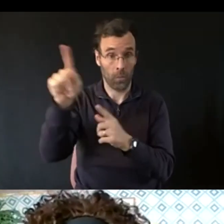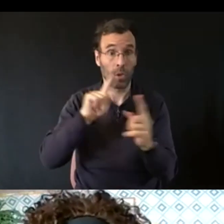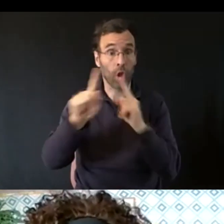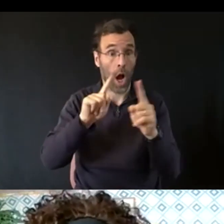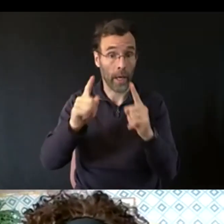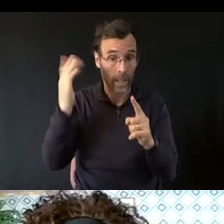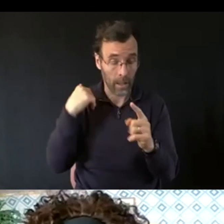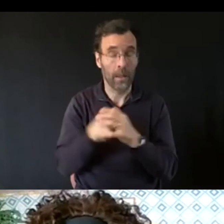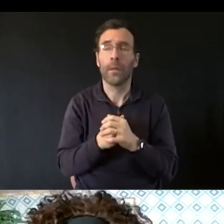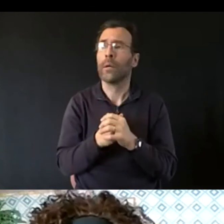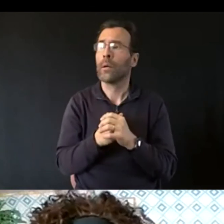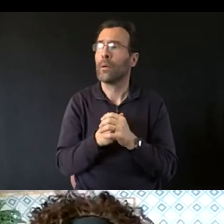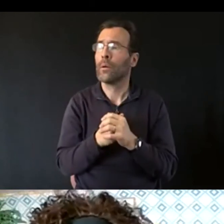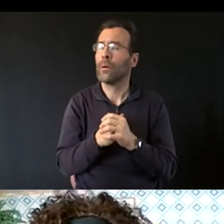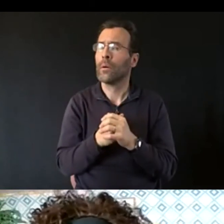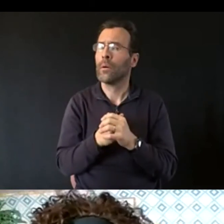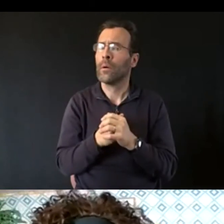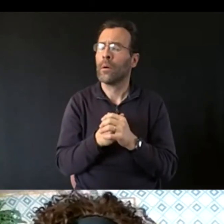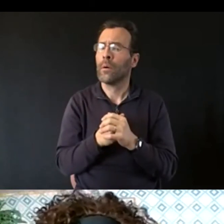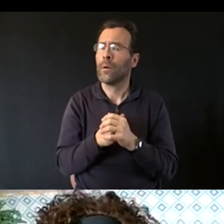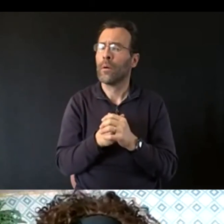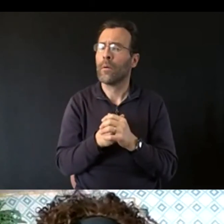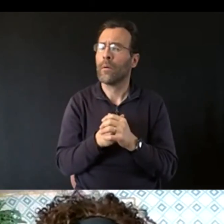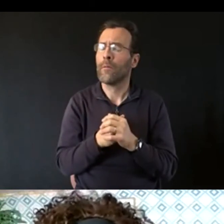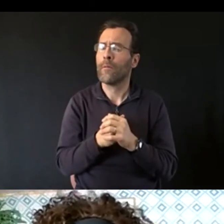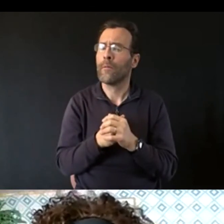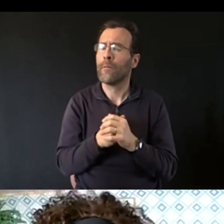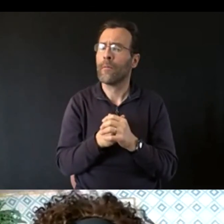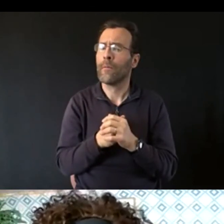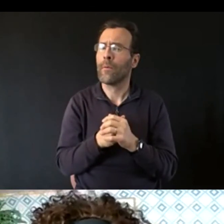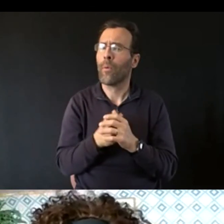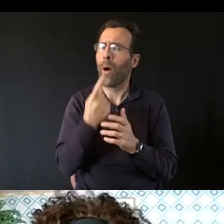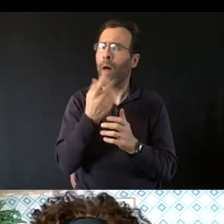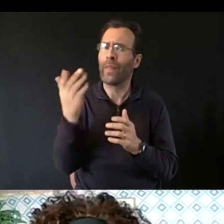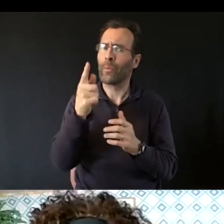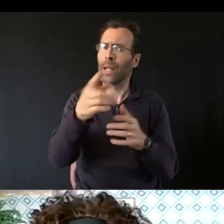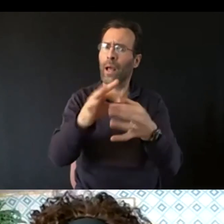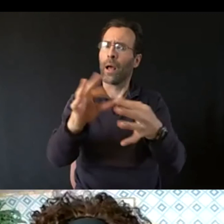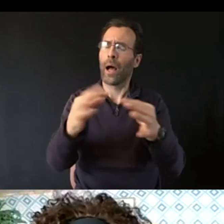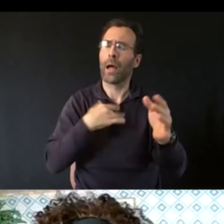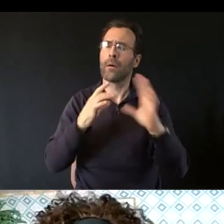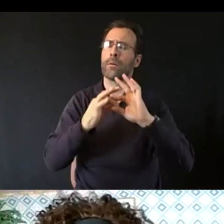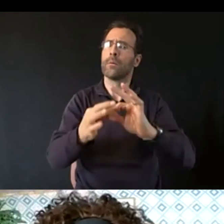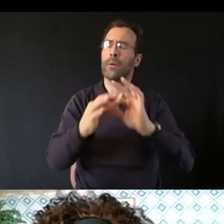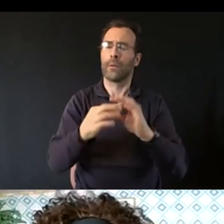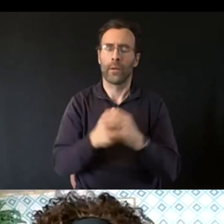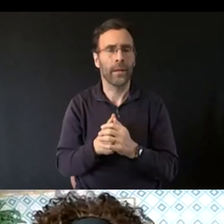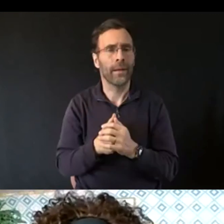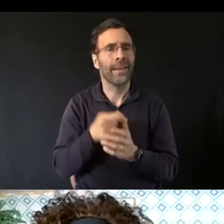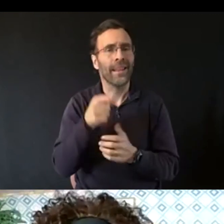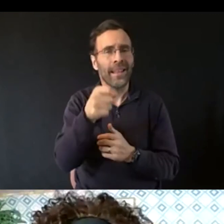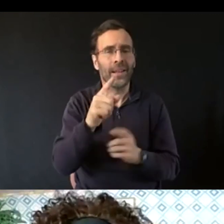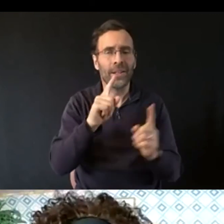one of the things that kind of I could relate to was when he was talking about the